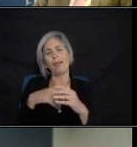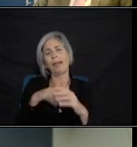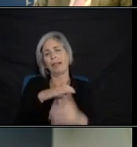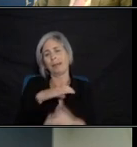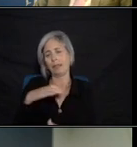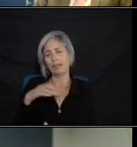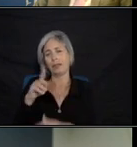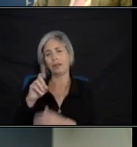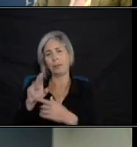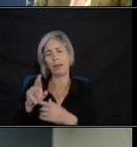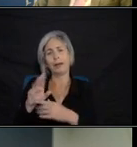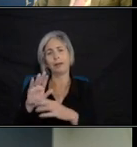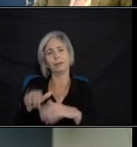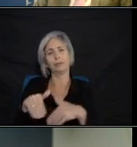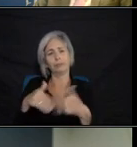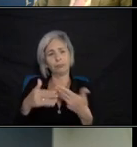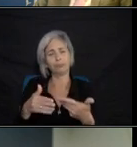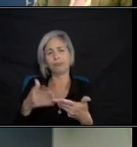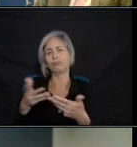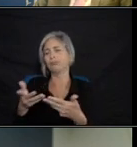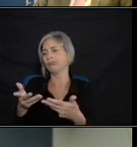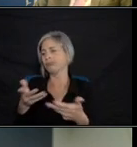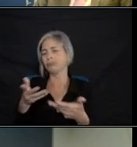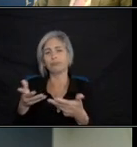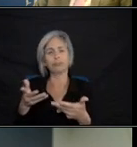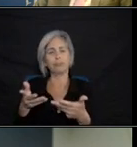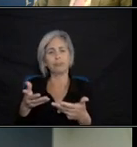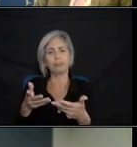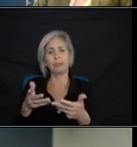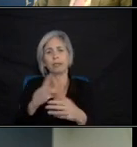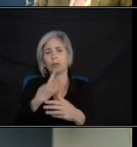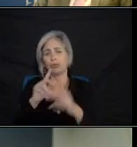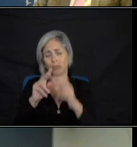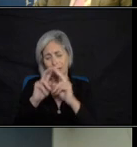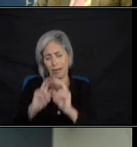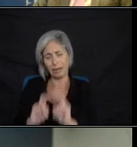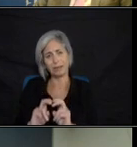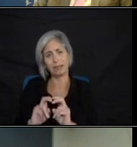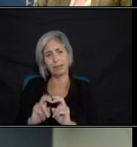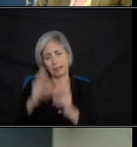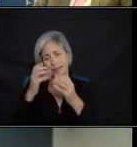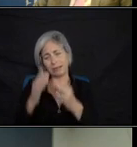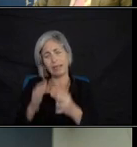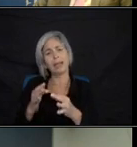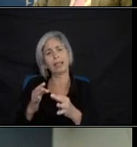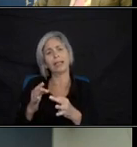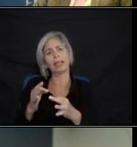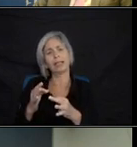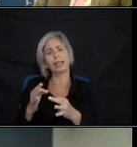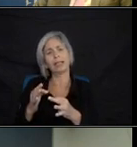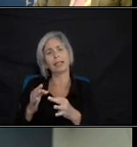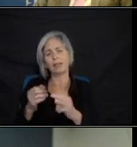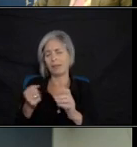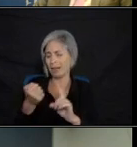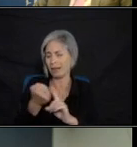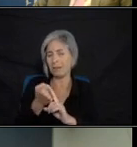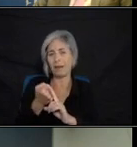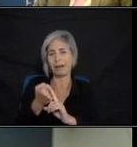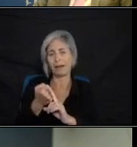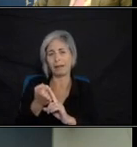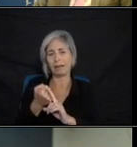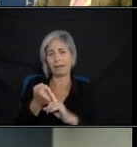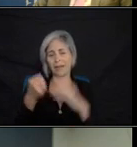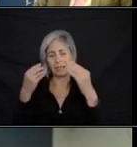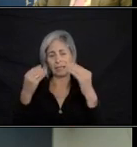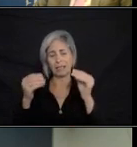mayor, to perform a true analysis and determination and the impact this, the sale of